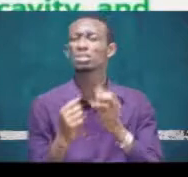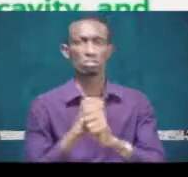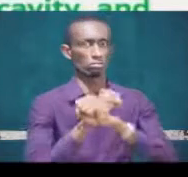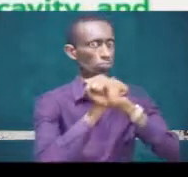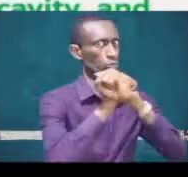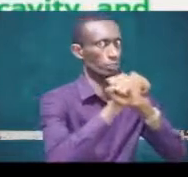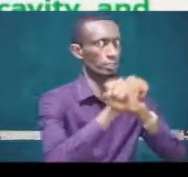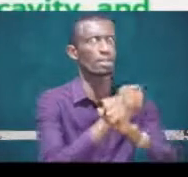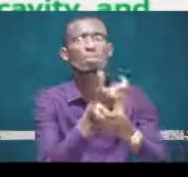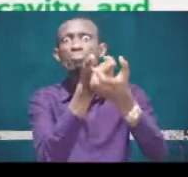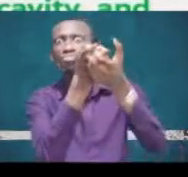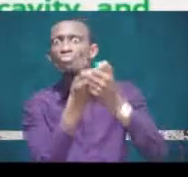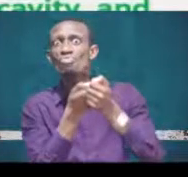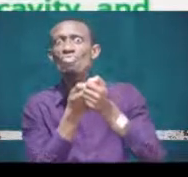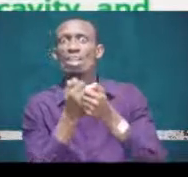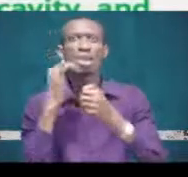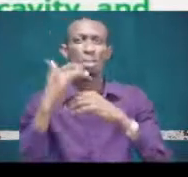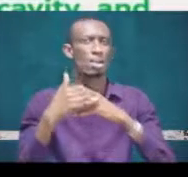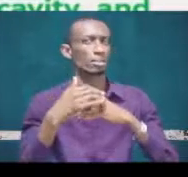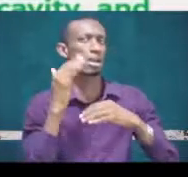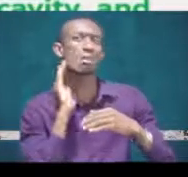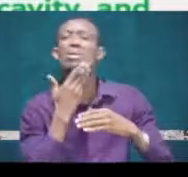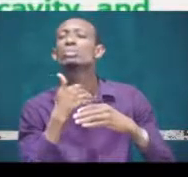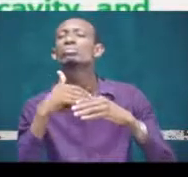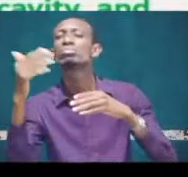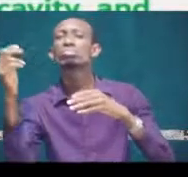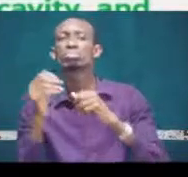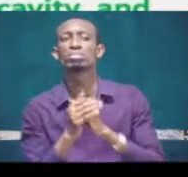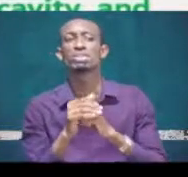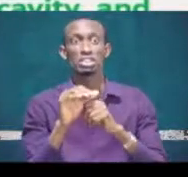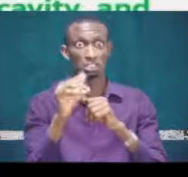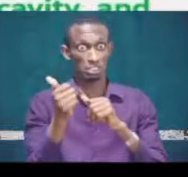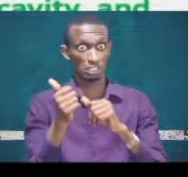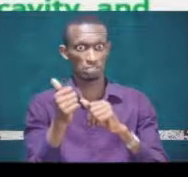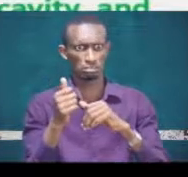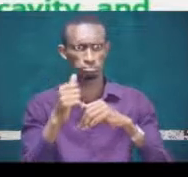absorption, secretion, lubrication, and diffusion.